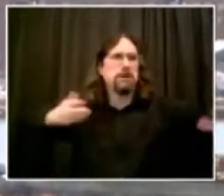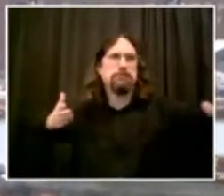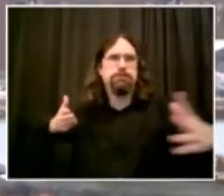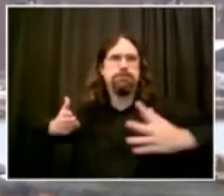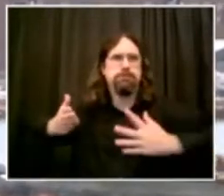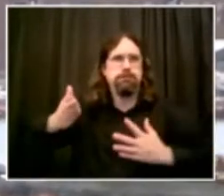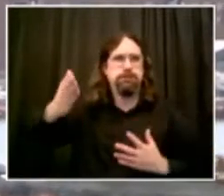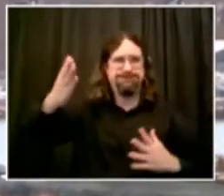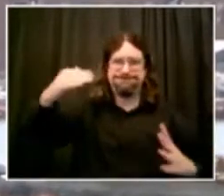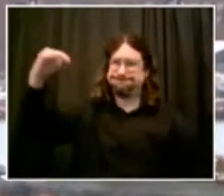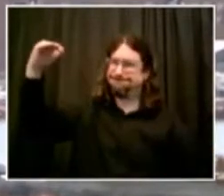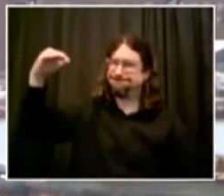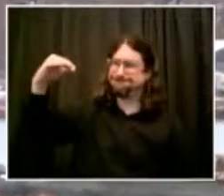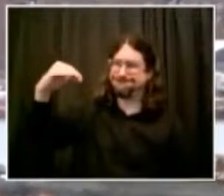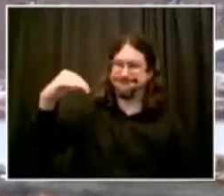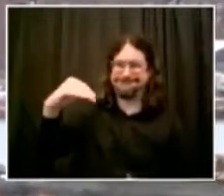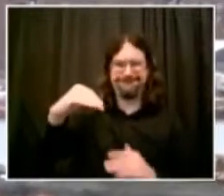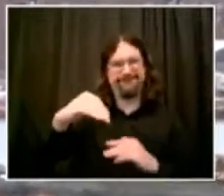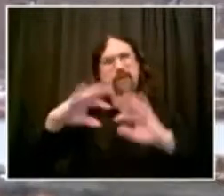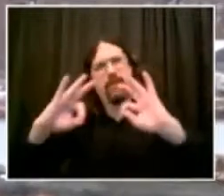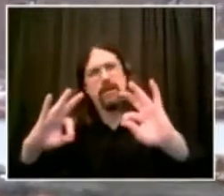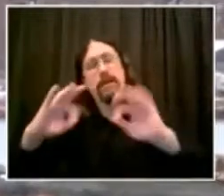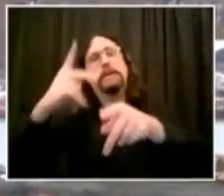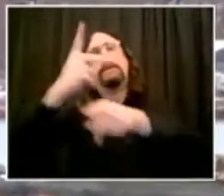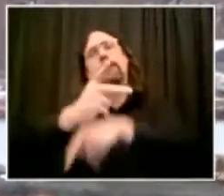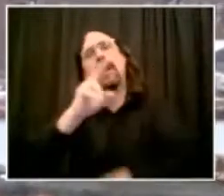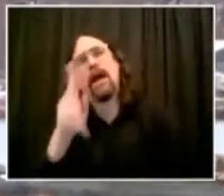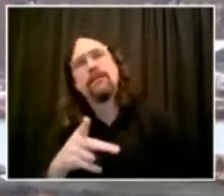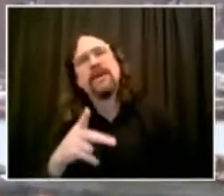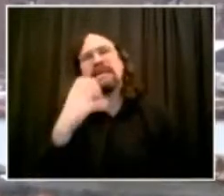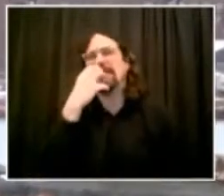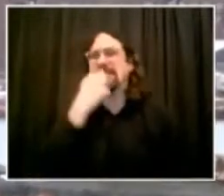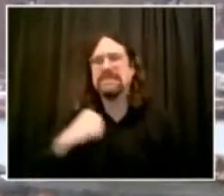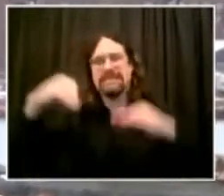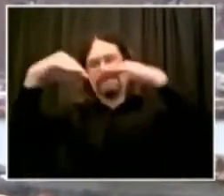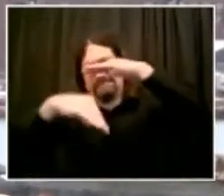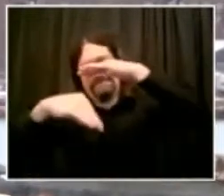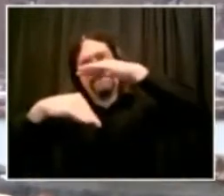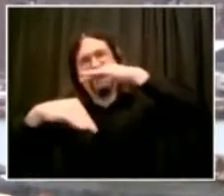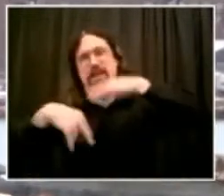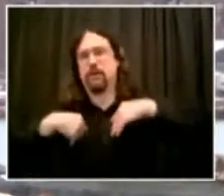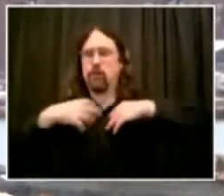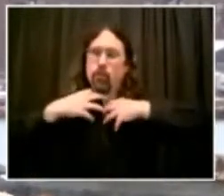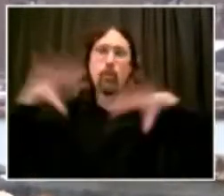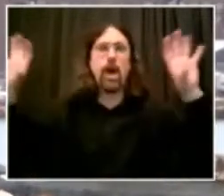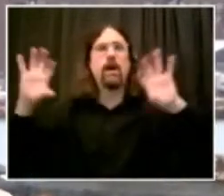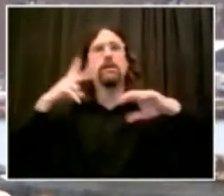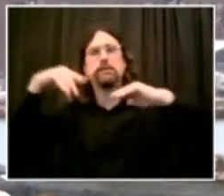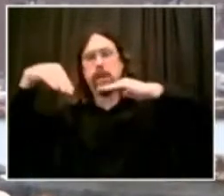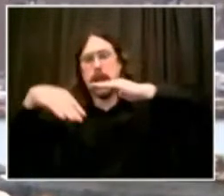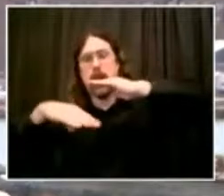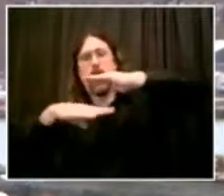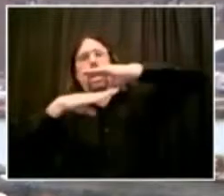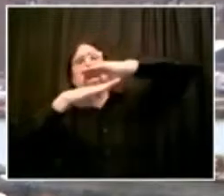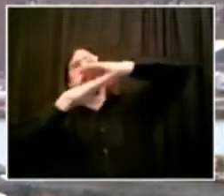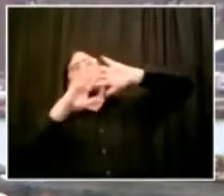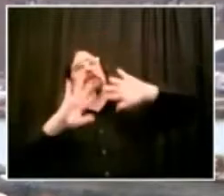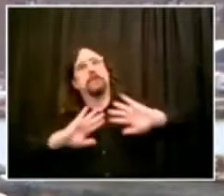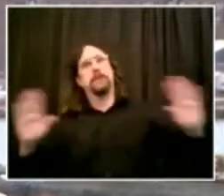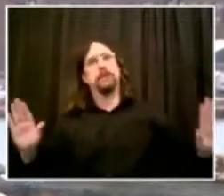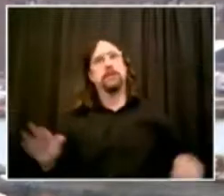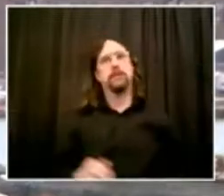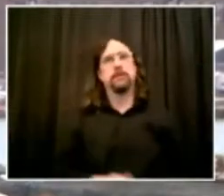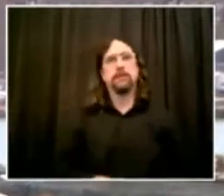now. Our Test and Trace Corps is now on the playing field, out there, making sure people get tested. Every New Yorker is now welcome to get